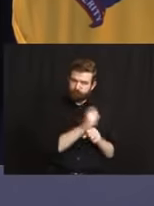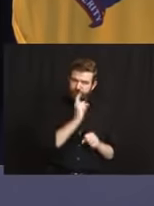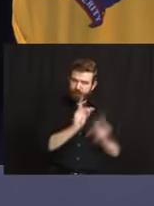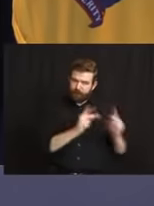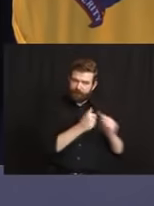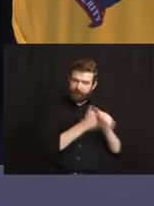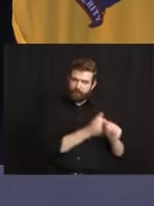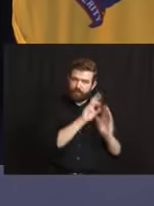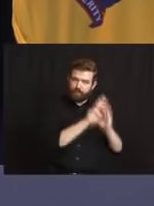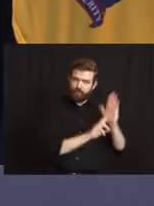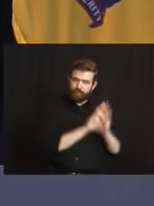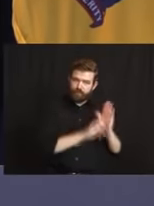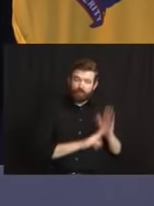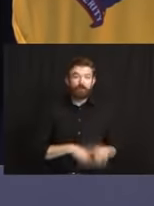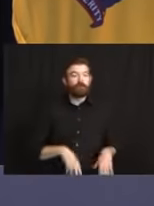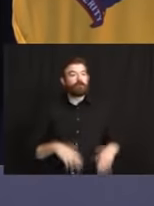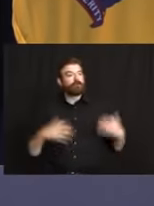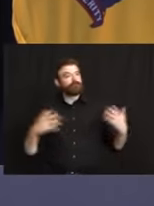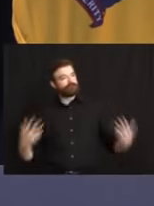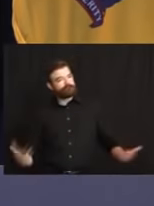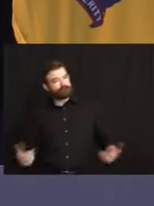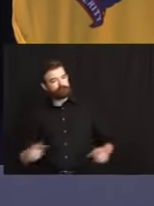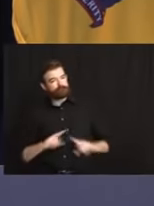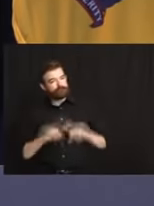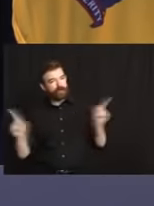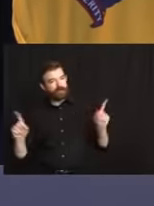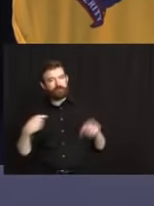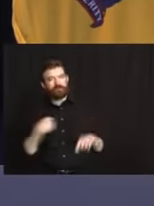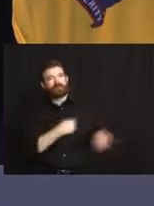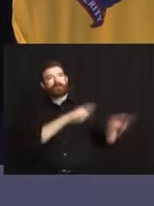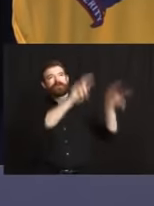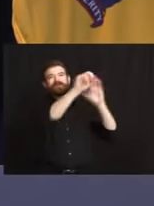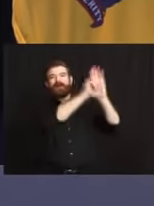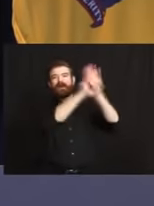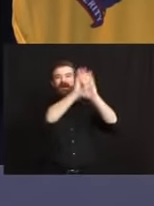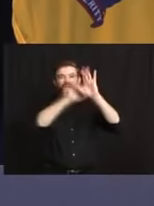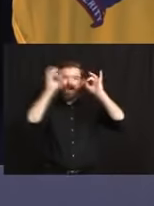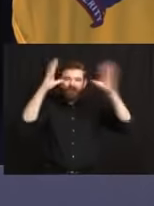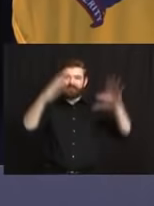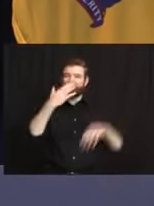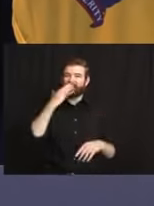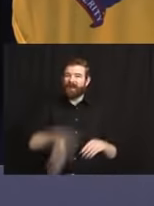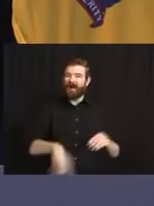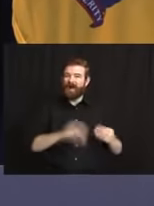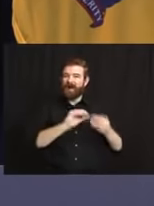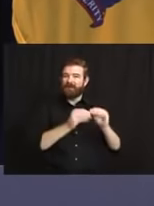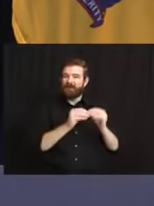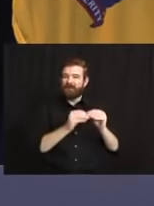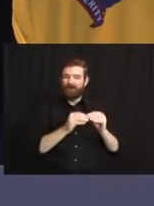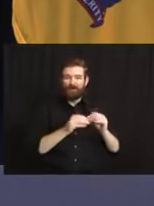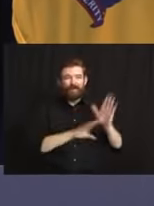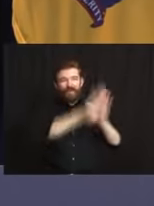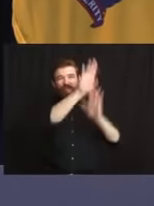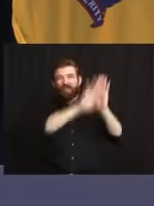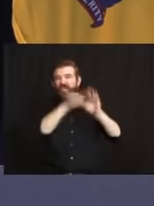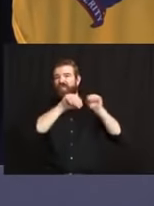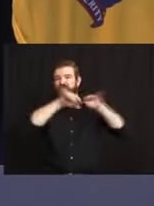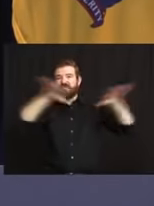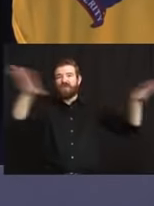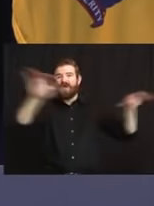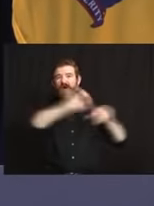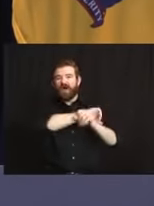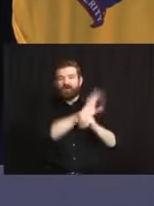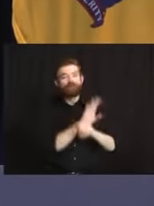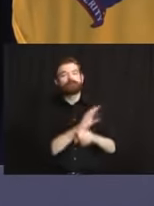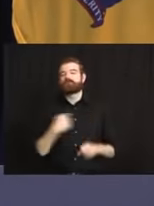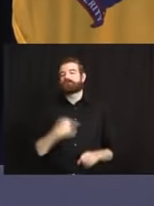from day one. So when you're closing, the word you got to use, in my humble opinion, our humble opinion, is aggressive.